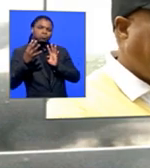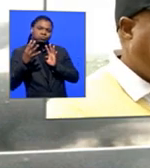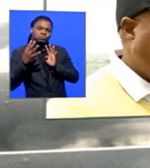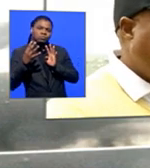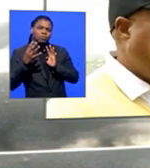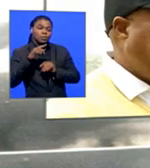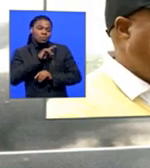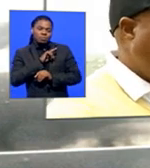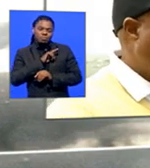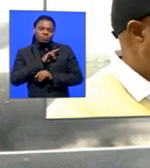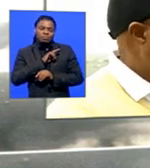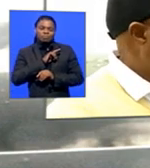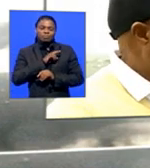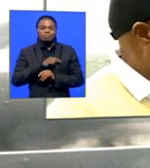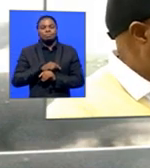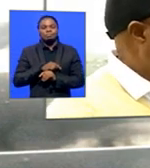bamnike